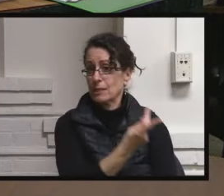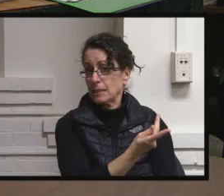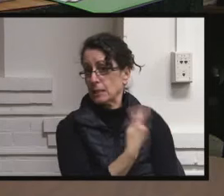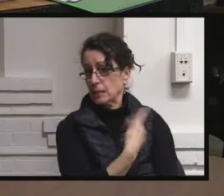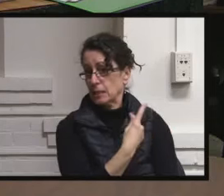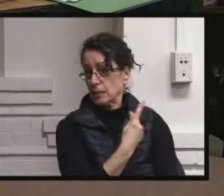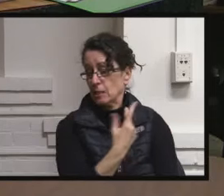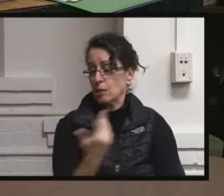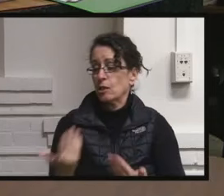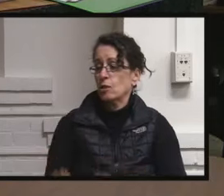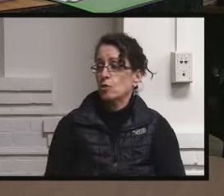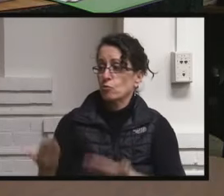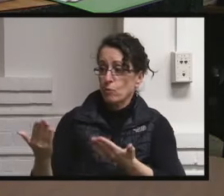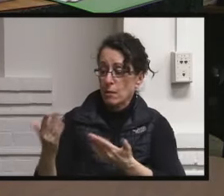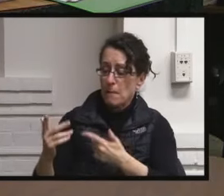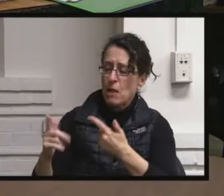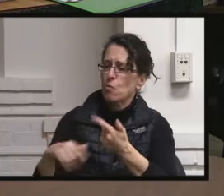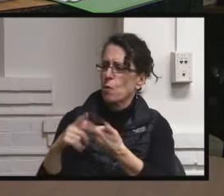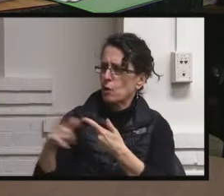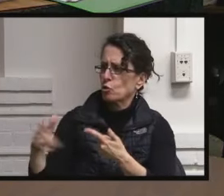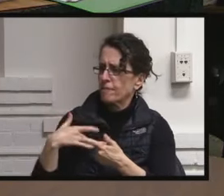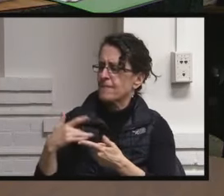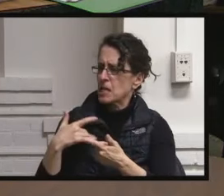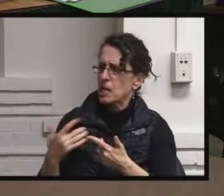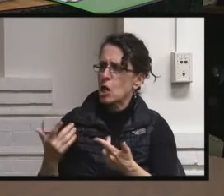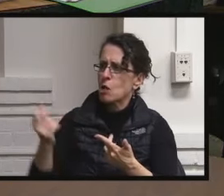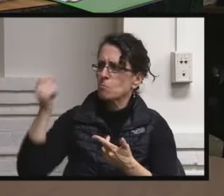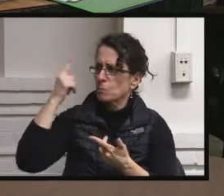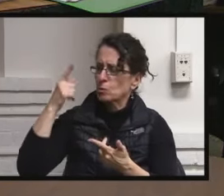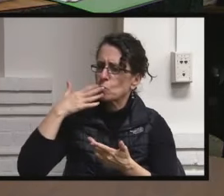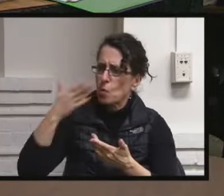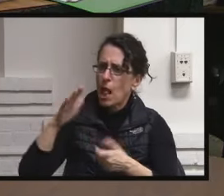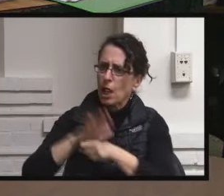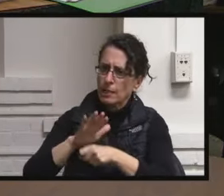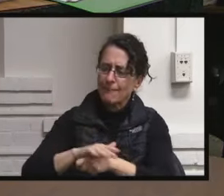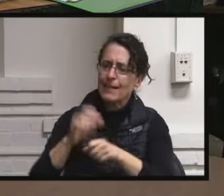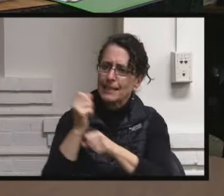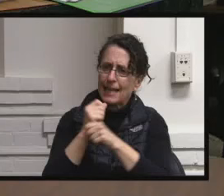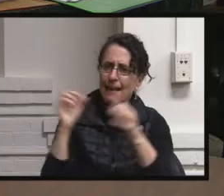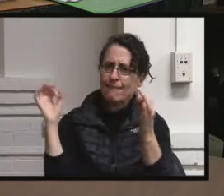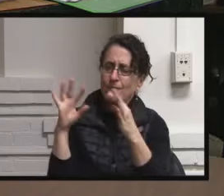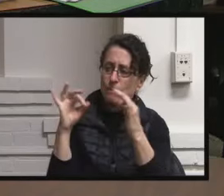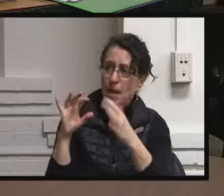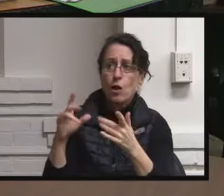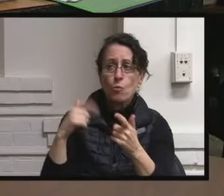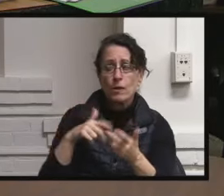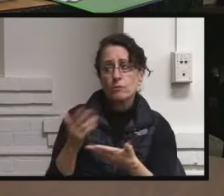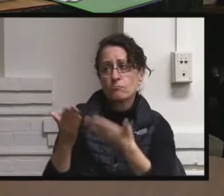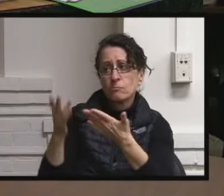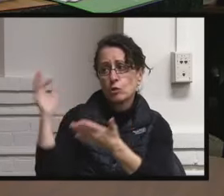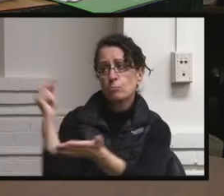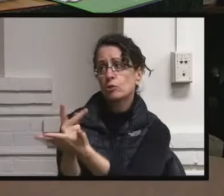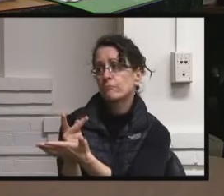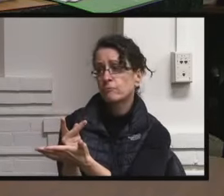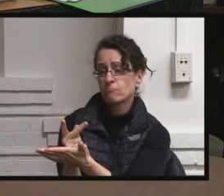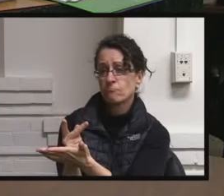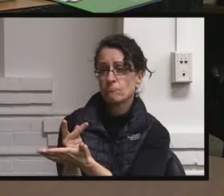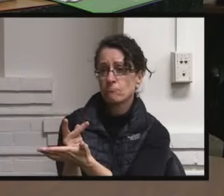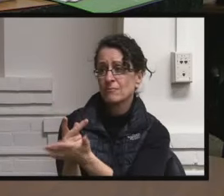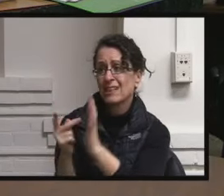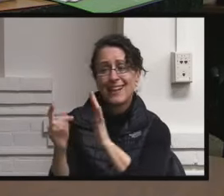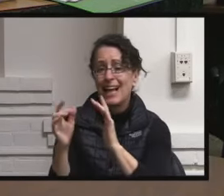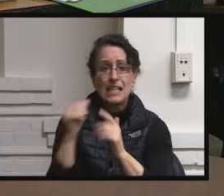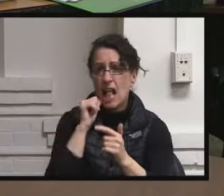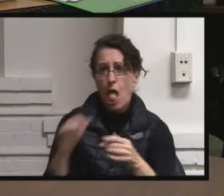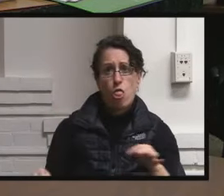heard enough and considered it fully enough, implement this change or approve the implementation of this change and do so within the next